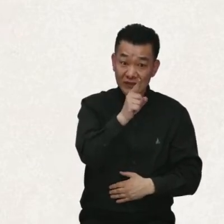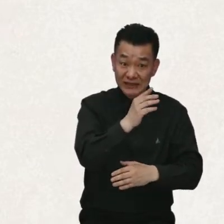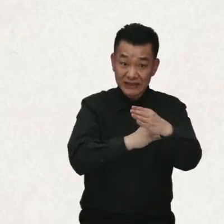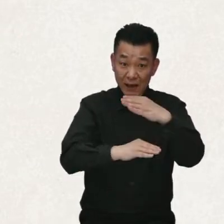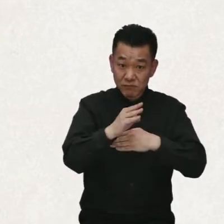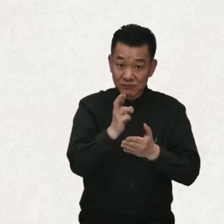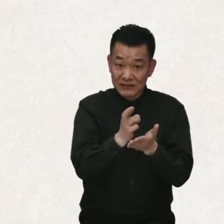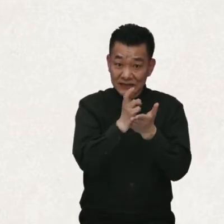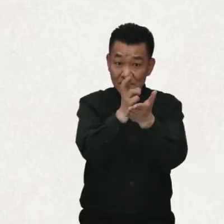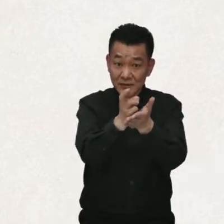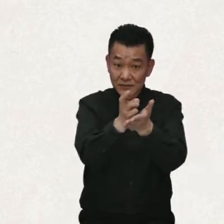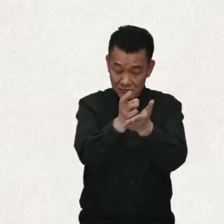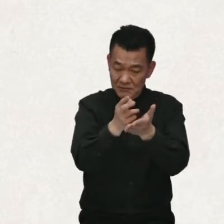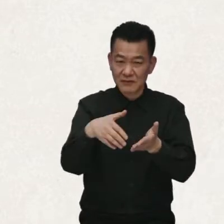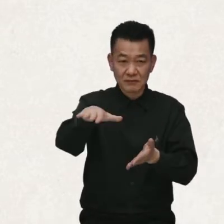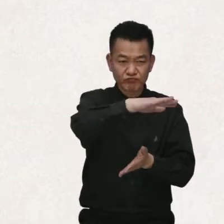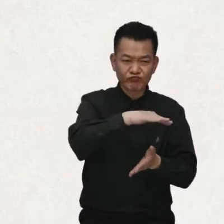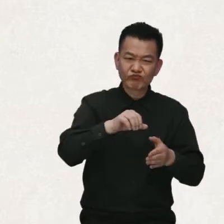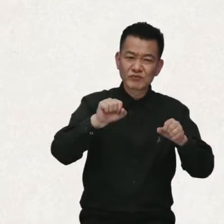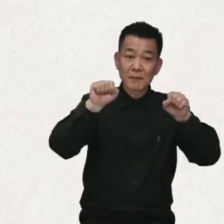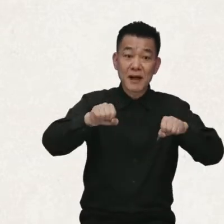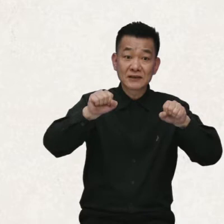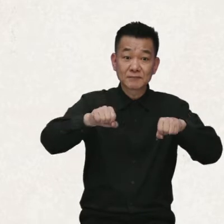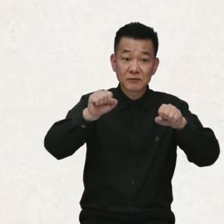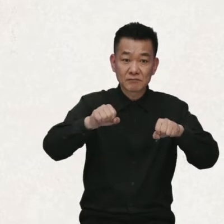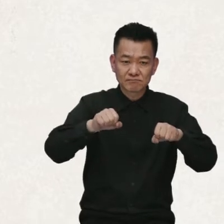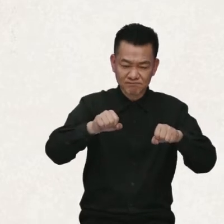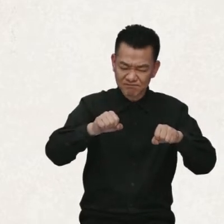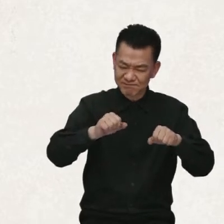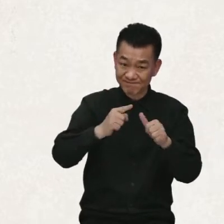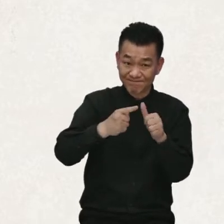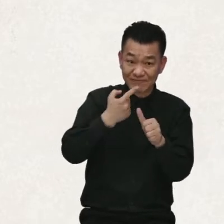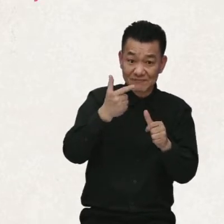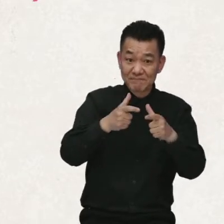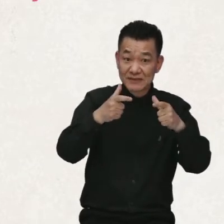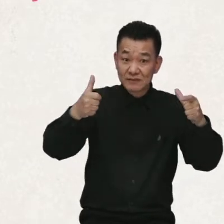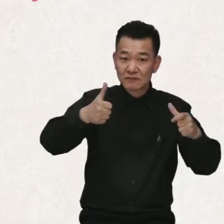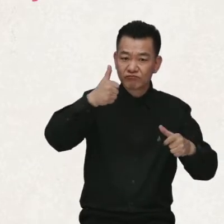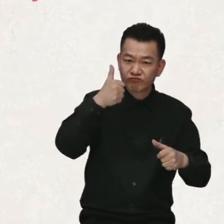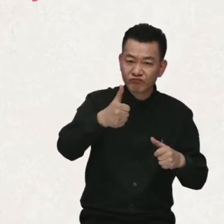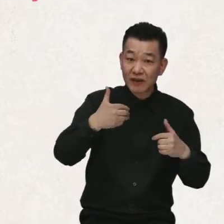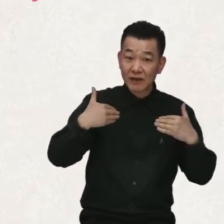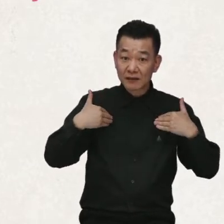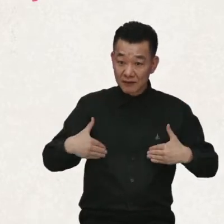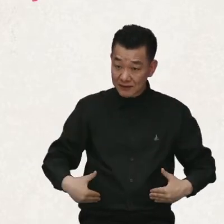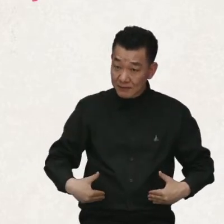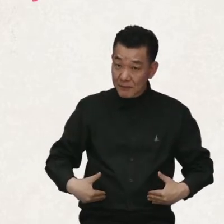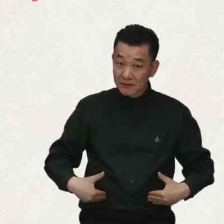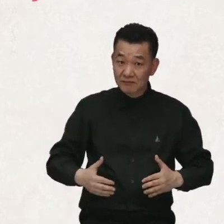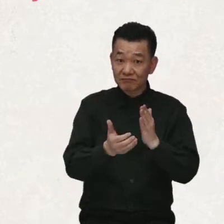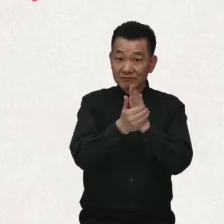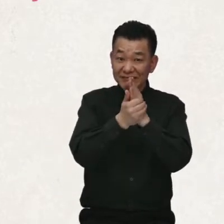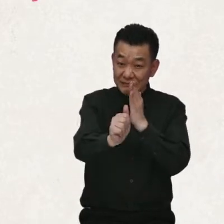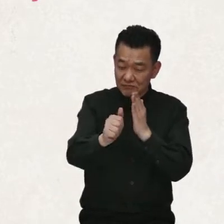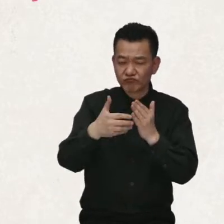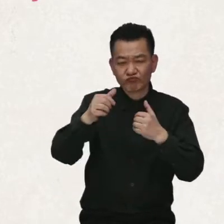True rehabilitation of persons with disabilities would be living independently as a member of society by making the most of